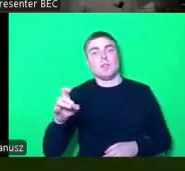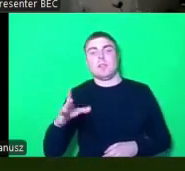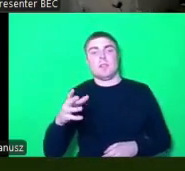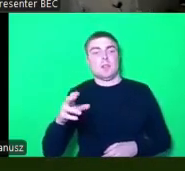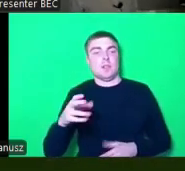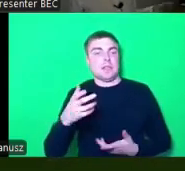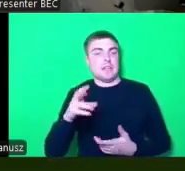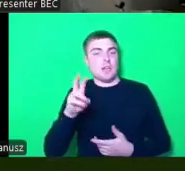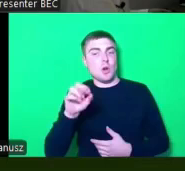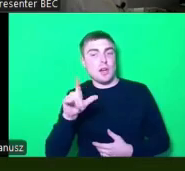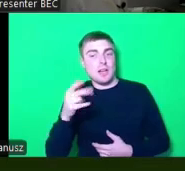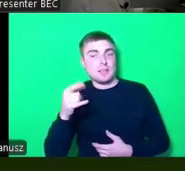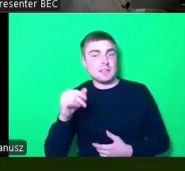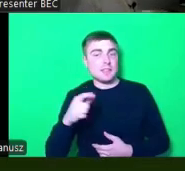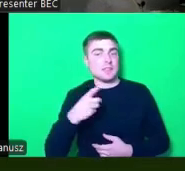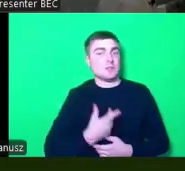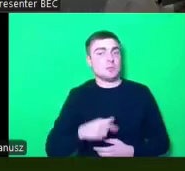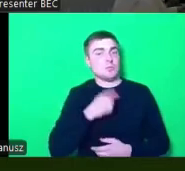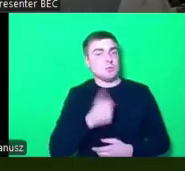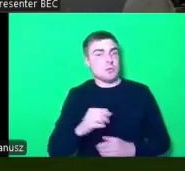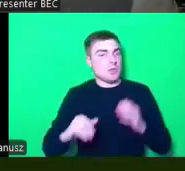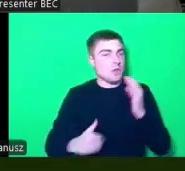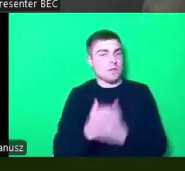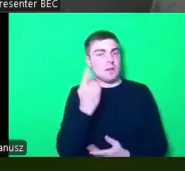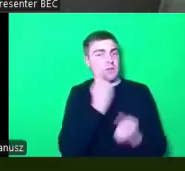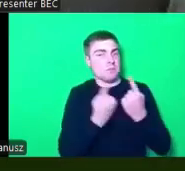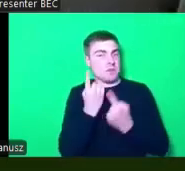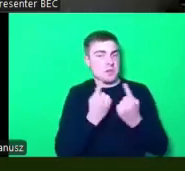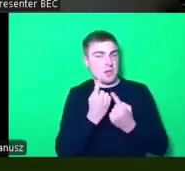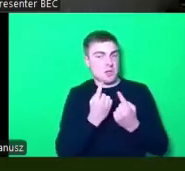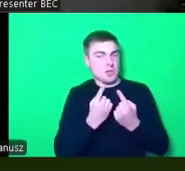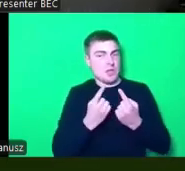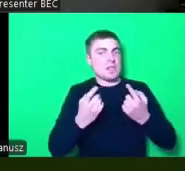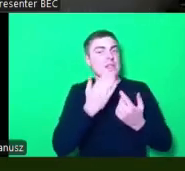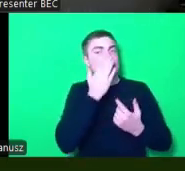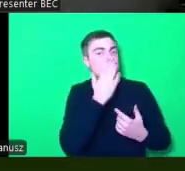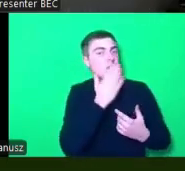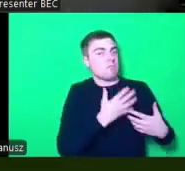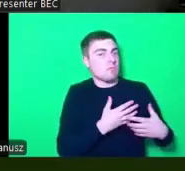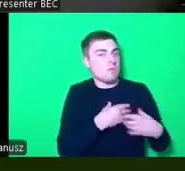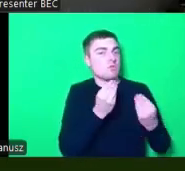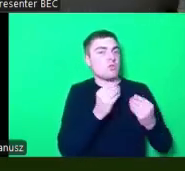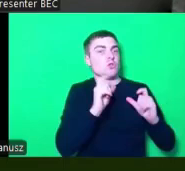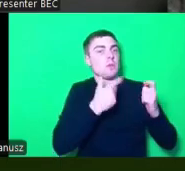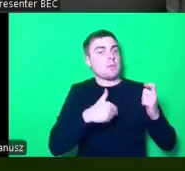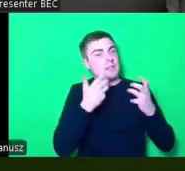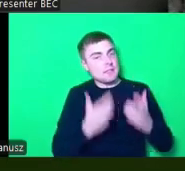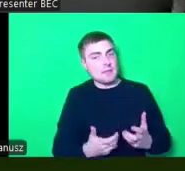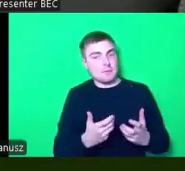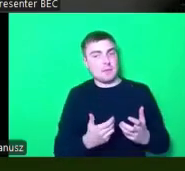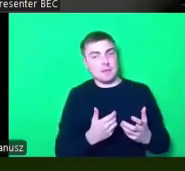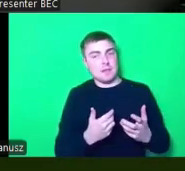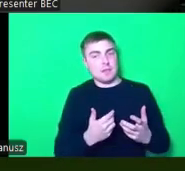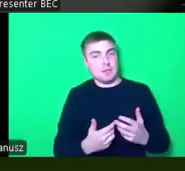need to rethink nativeness based on indicators of co-evolution. Which species